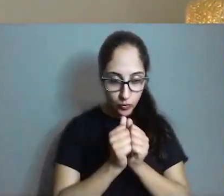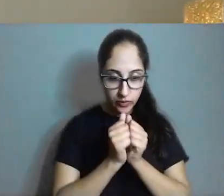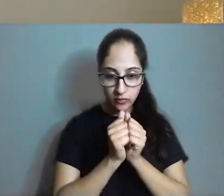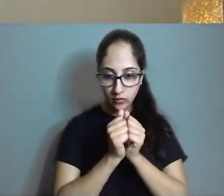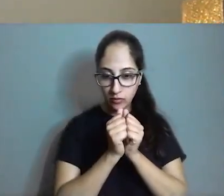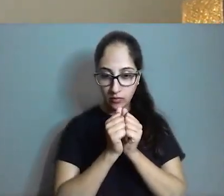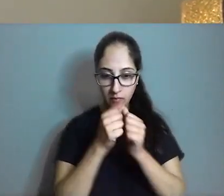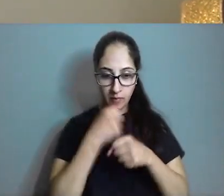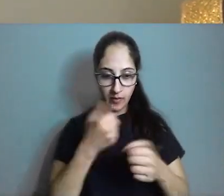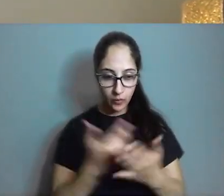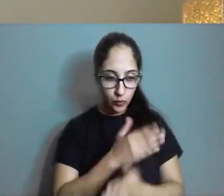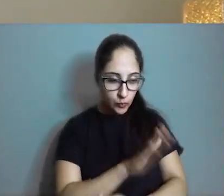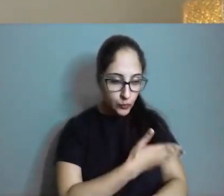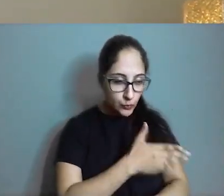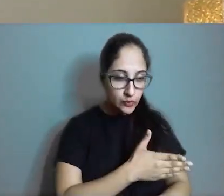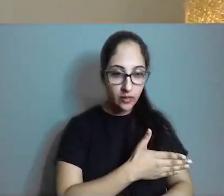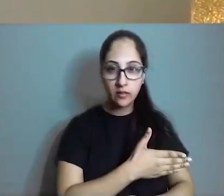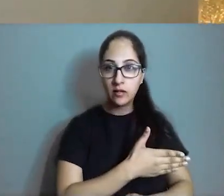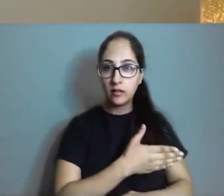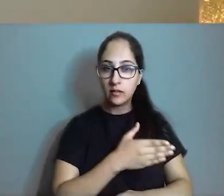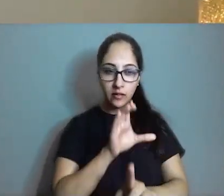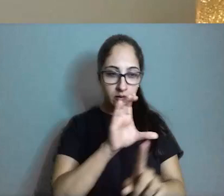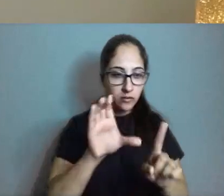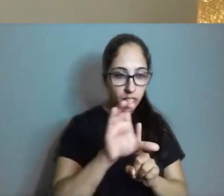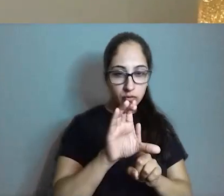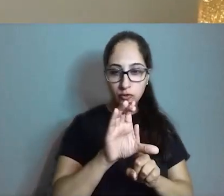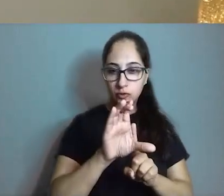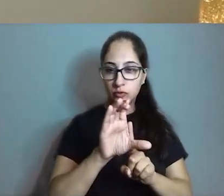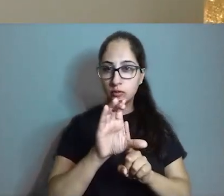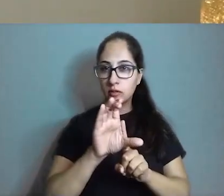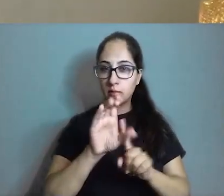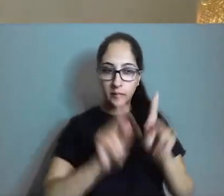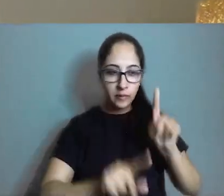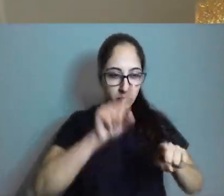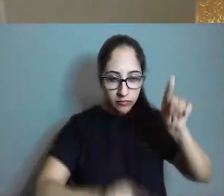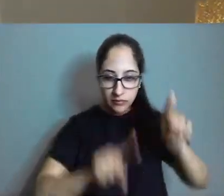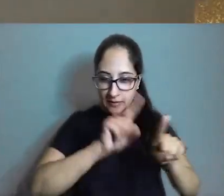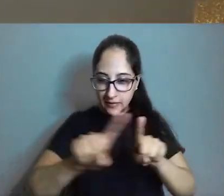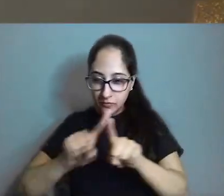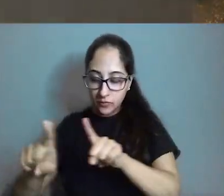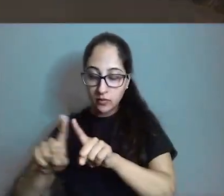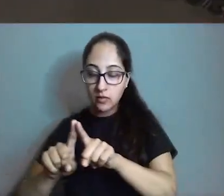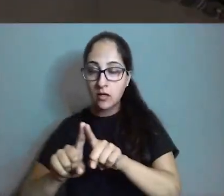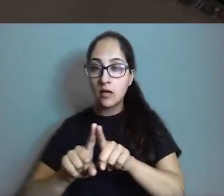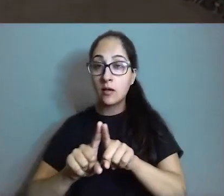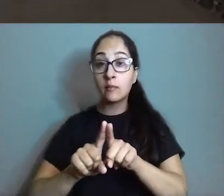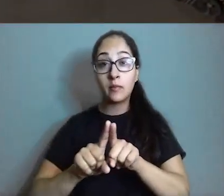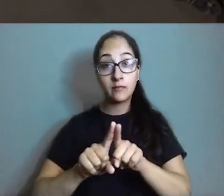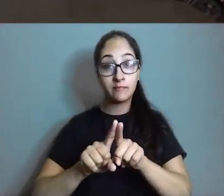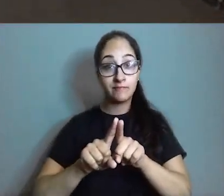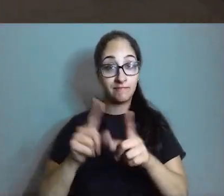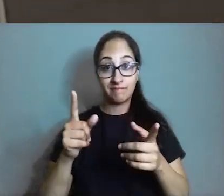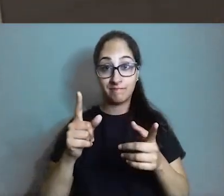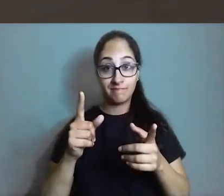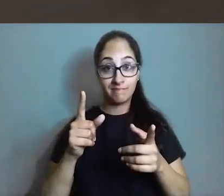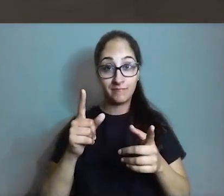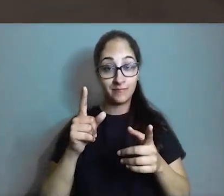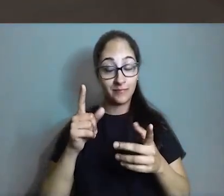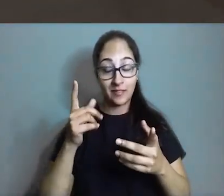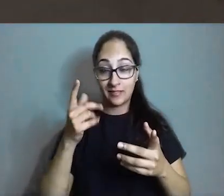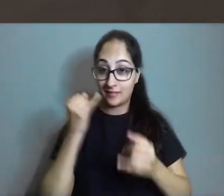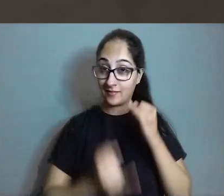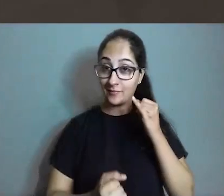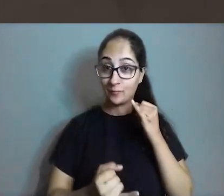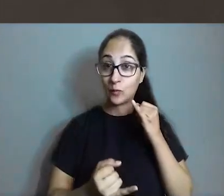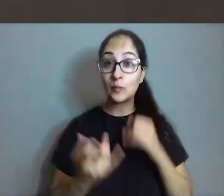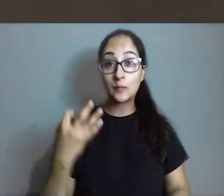in a way, and the learnings from that continue to have ripple effects. It was a really big